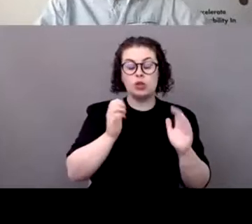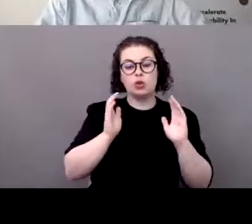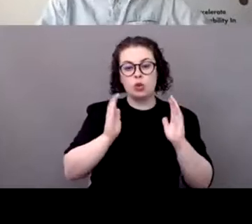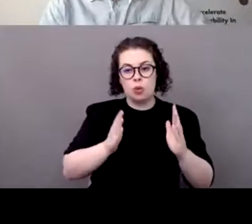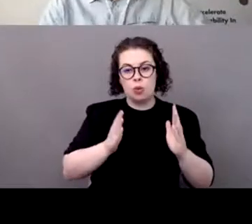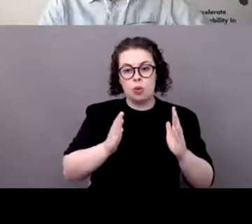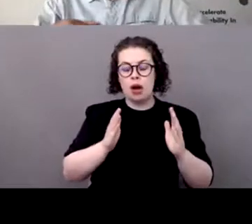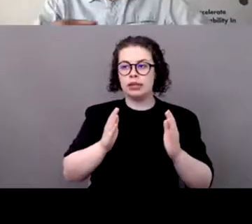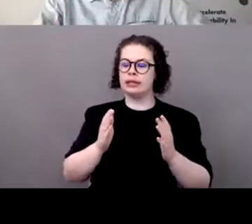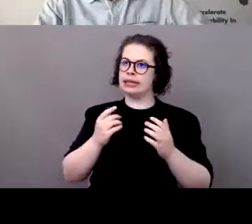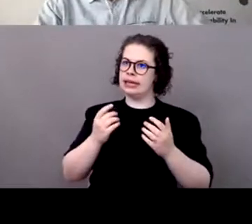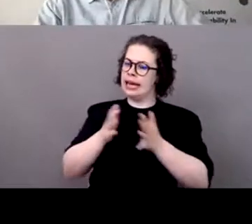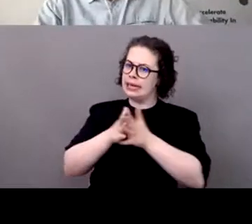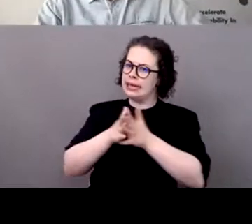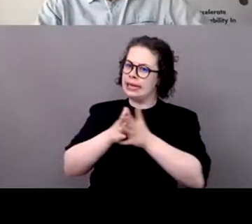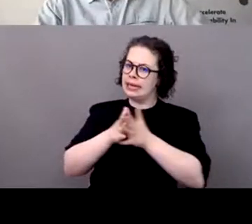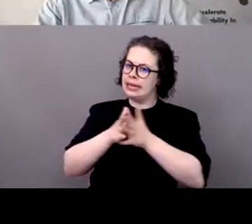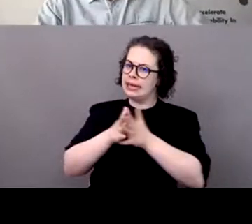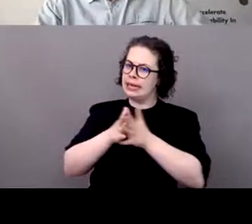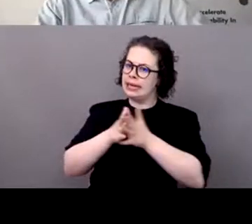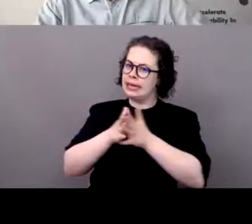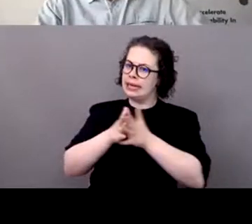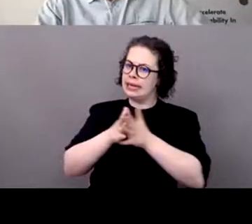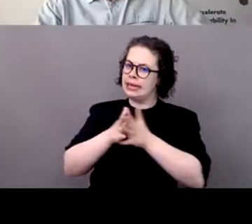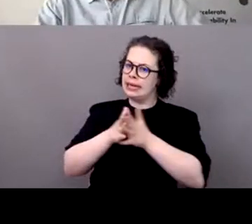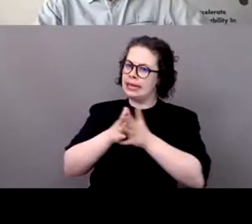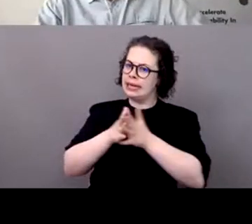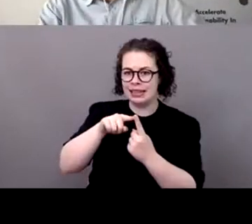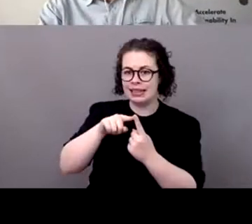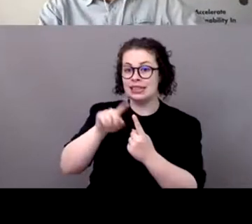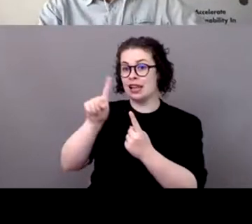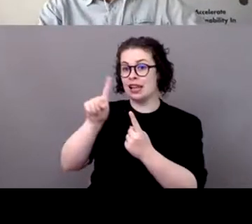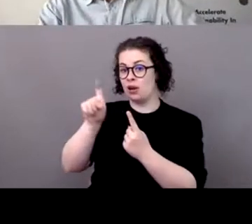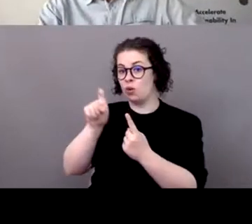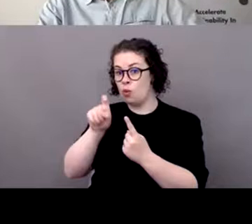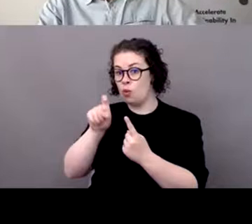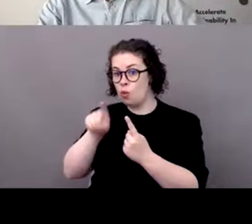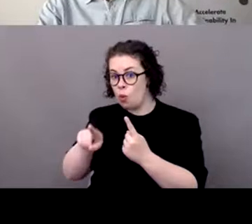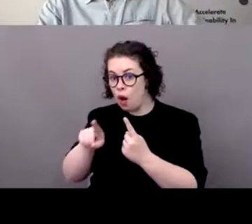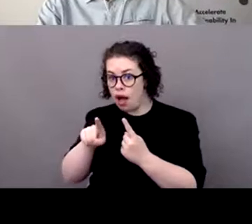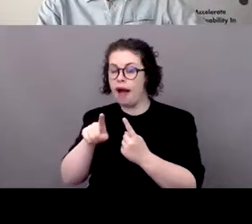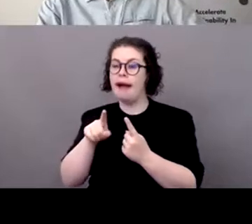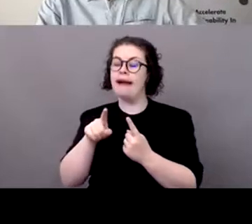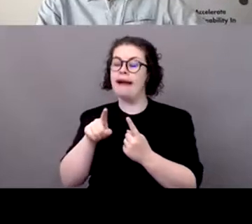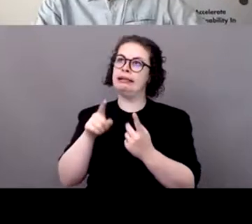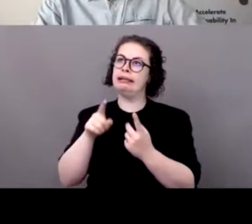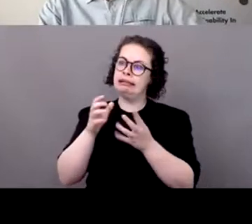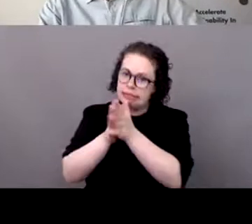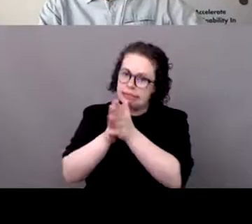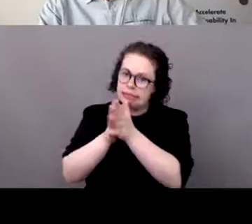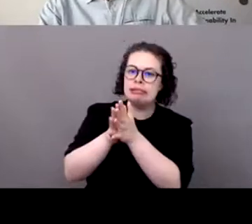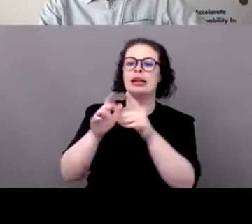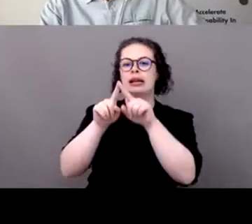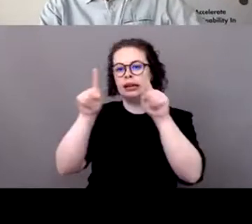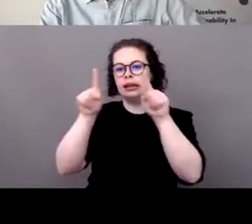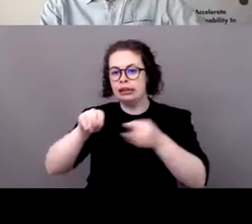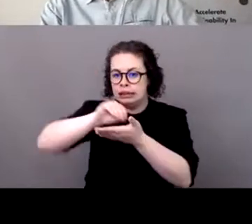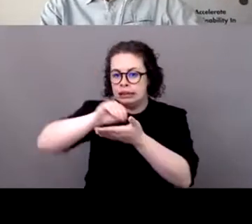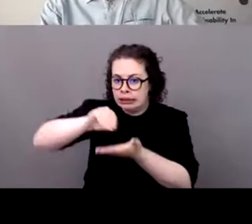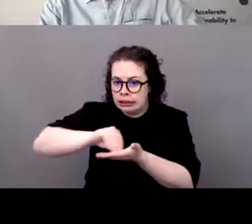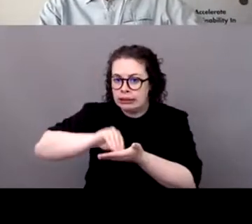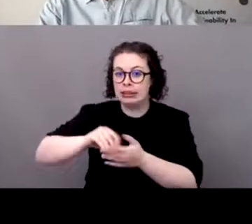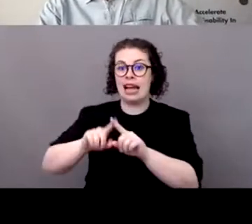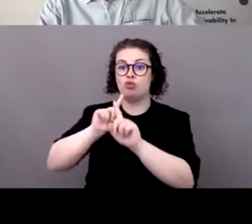and you have to negotiate, and you have to stick to it, and you have to report on it. The same principle, carbon, is also something